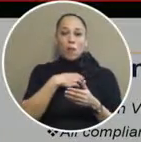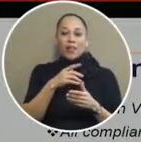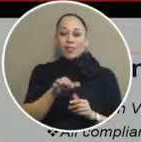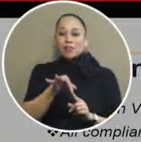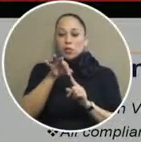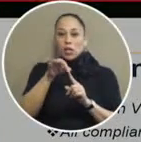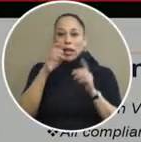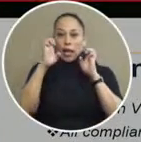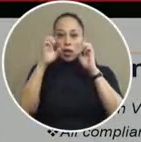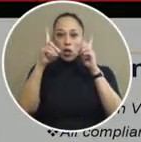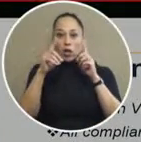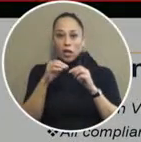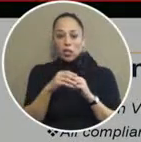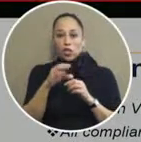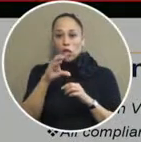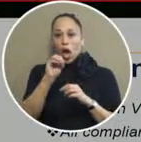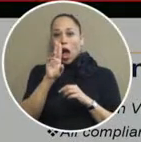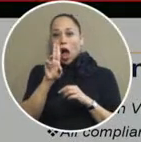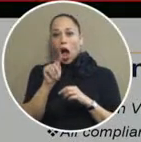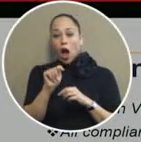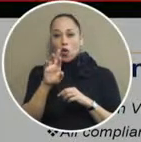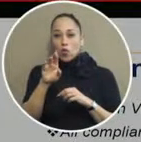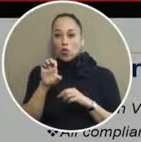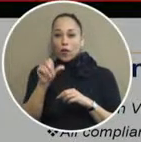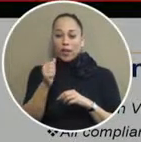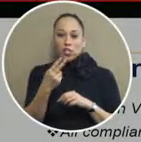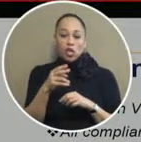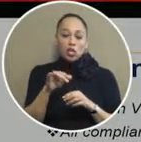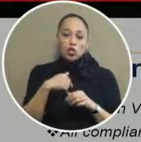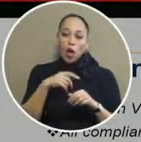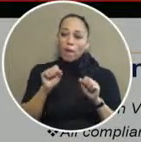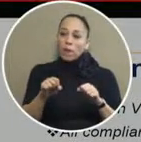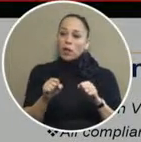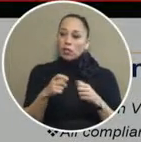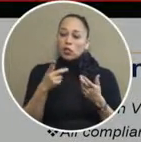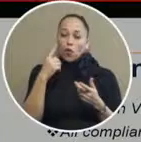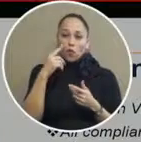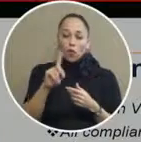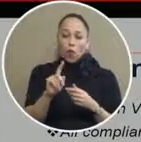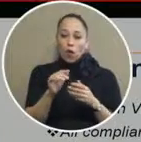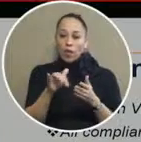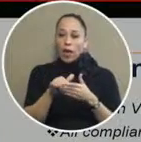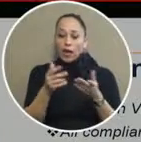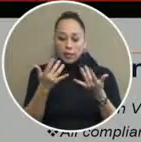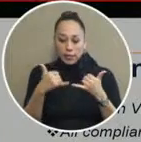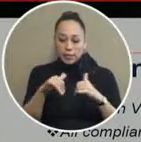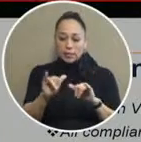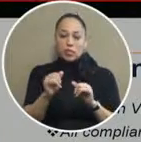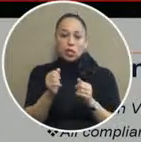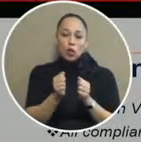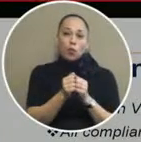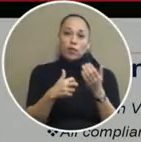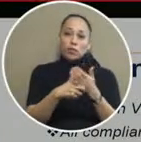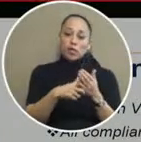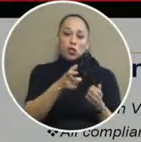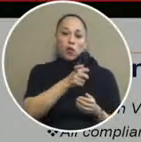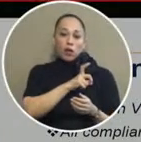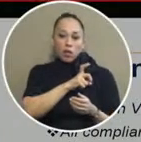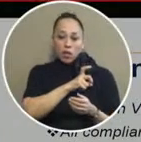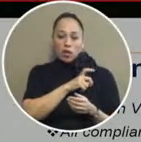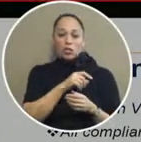basically education and outreach. The ability to issue citations still remain with the police and fire